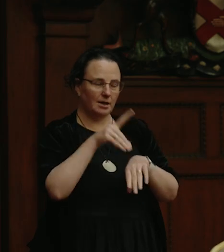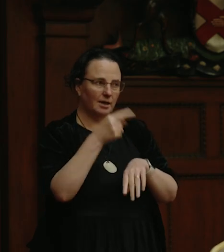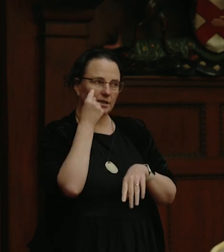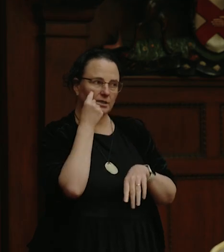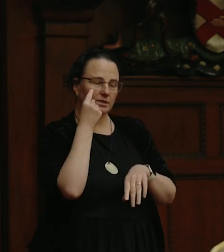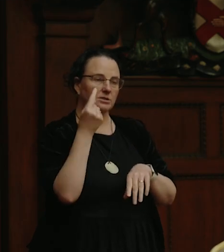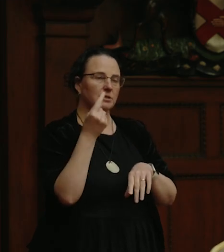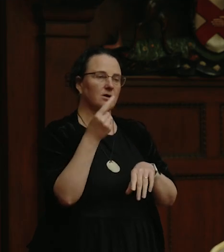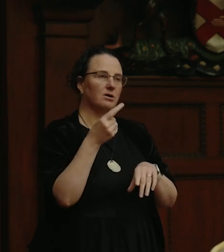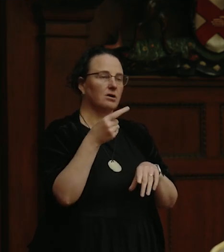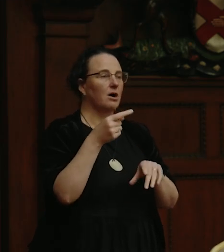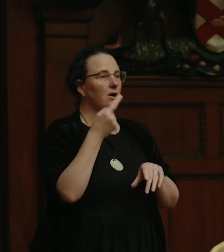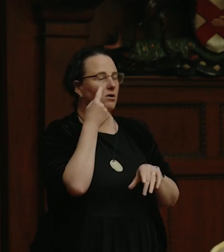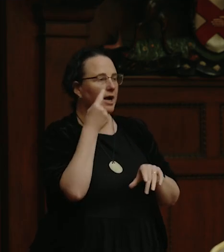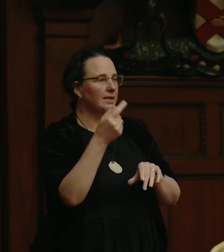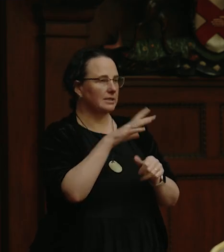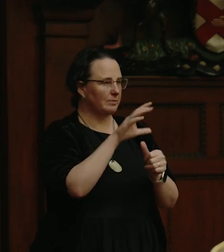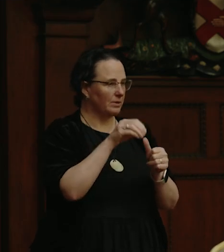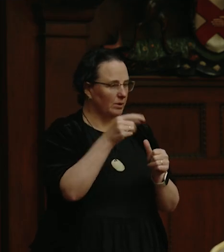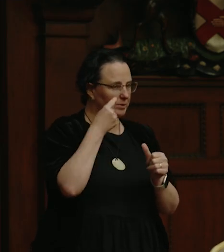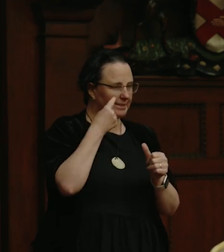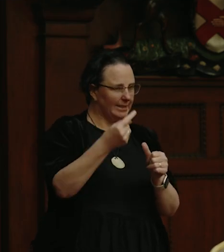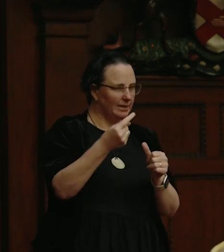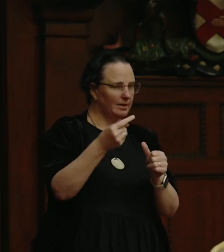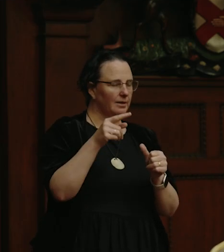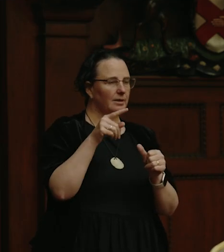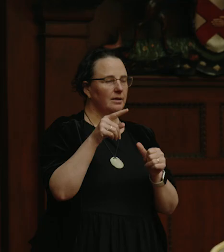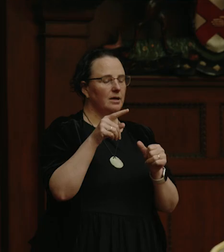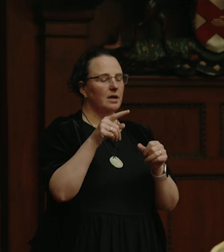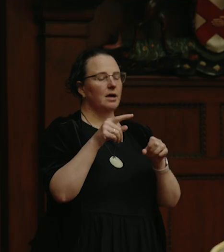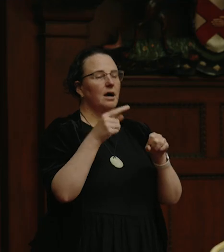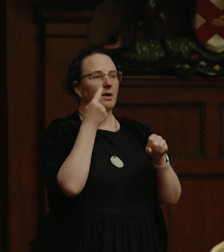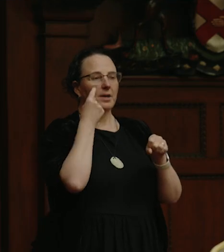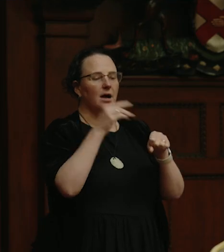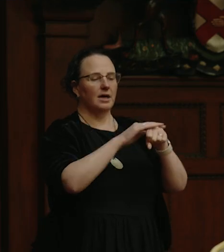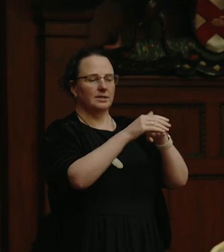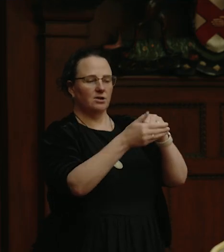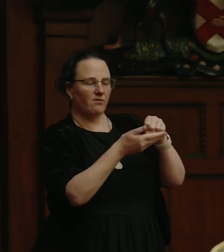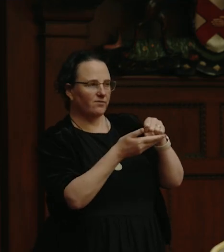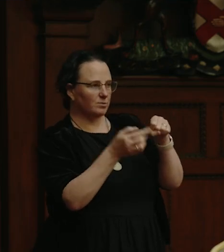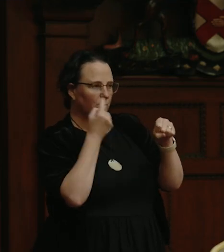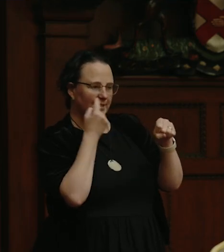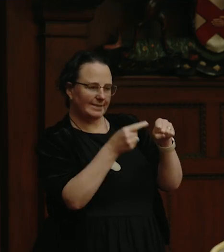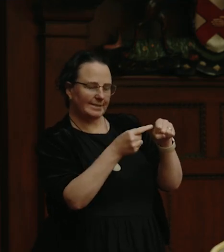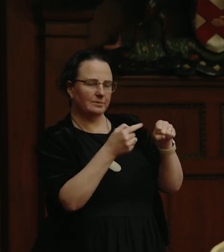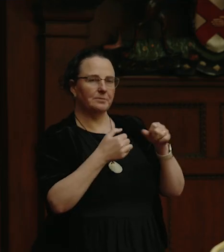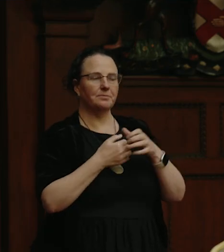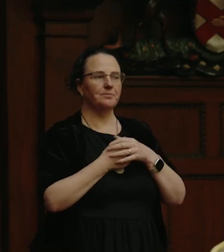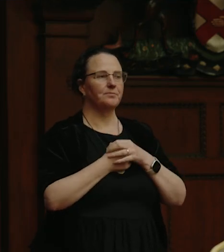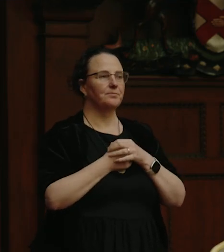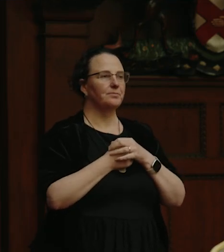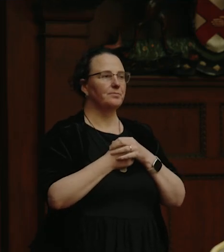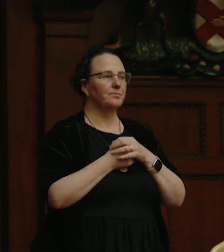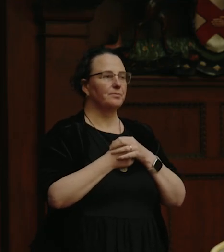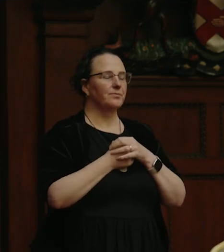what are we seeing on the slit lamp? What are we seeing on the eye surface? What has been written in letters? So things